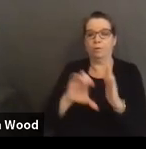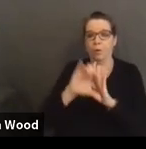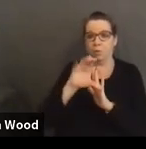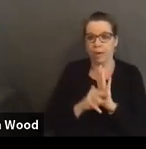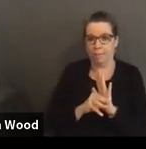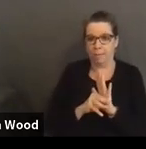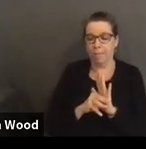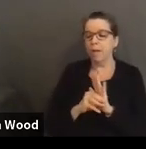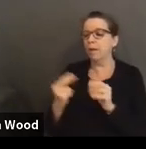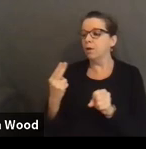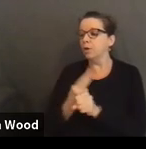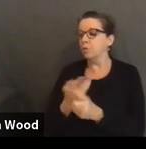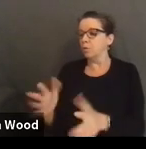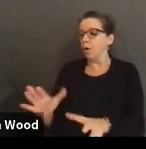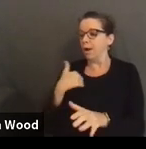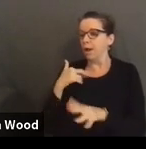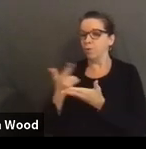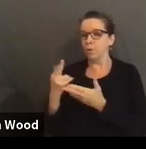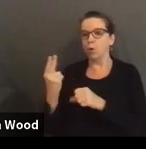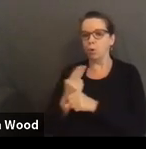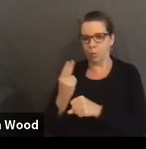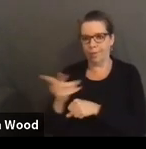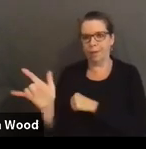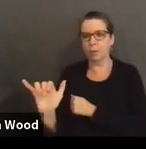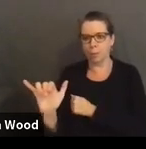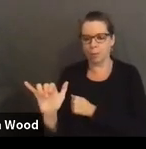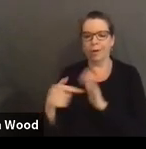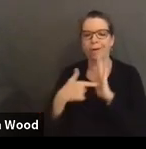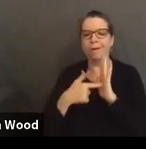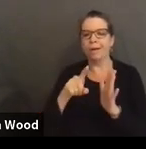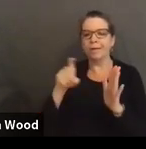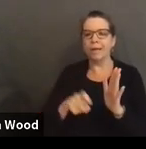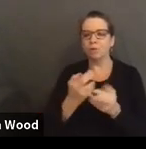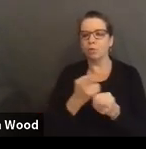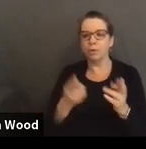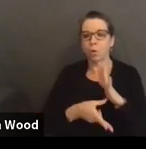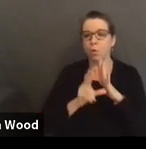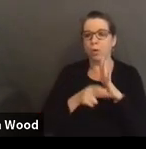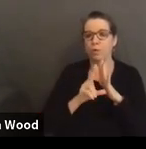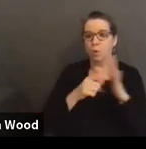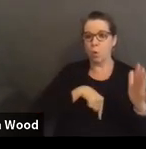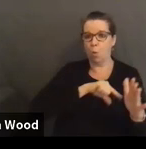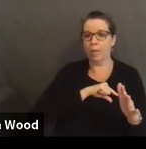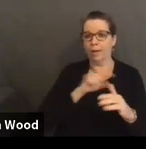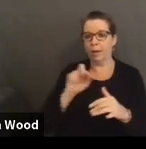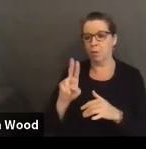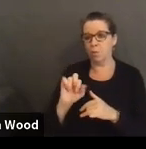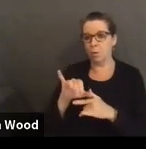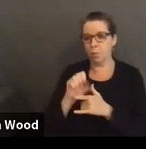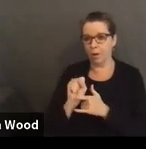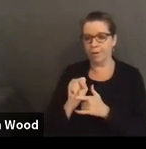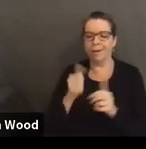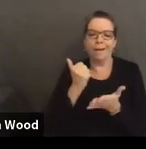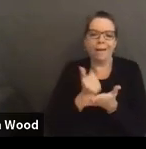existing resources when available. So as an example, we have the Texas Resource Review quality rubrics, which can help your team determine